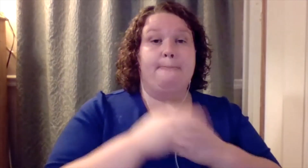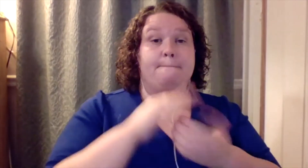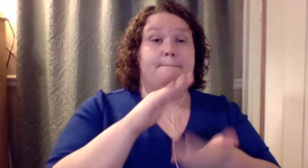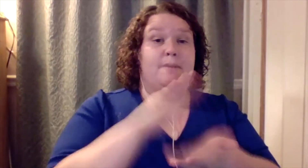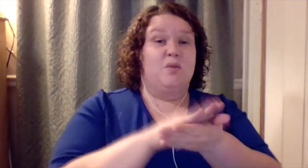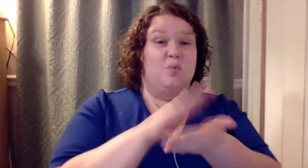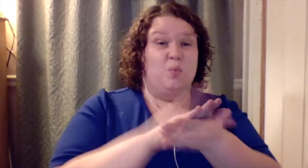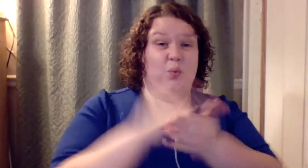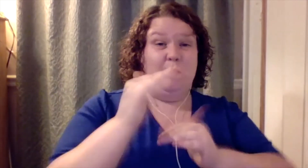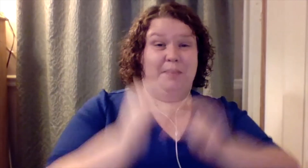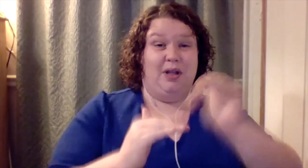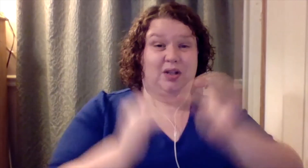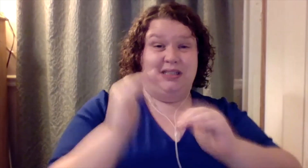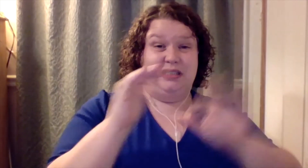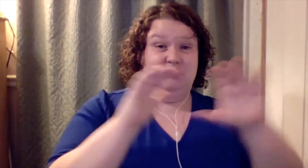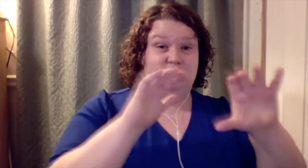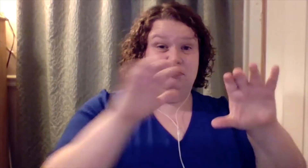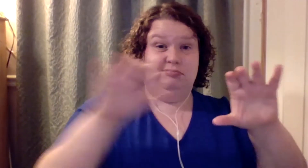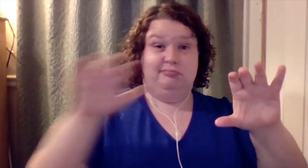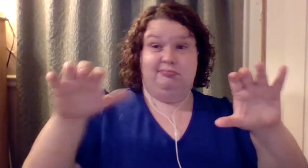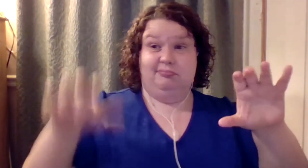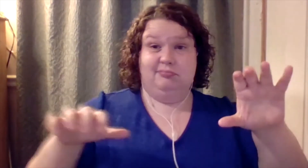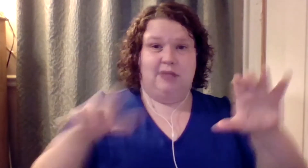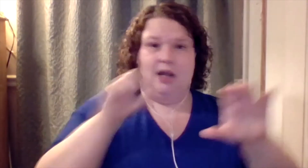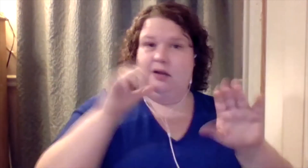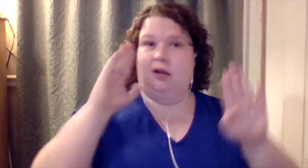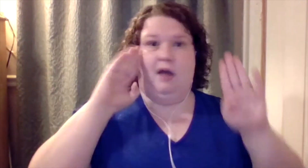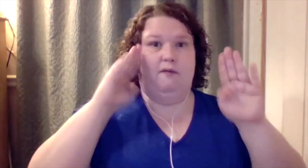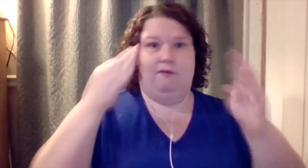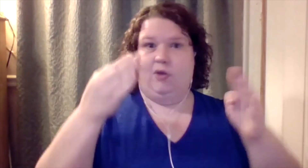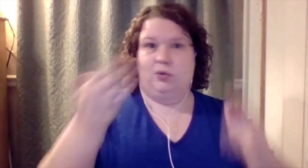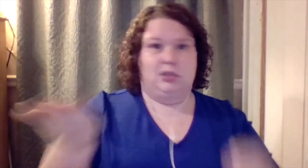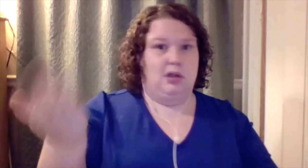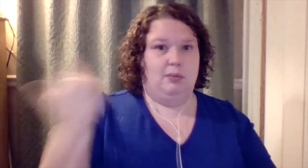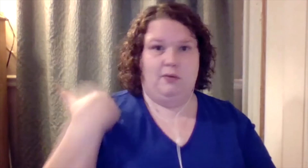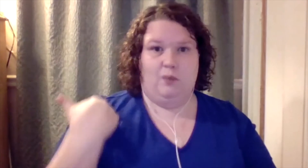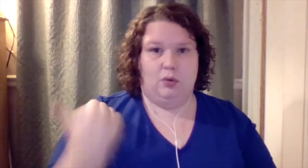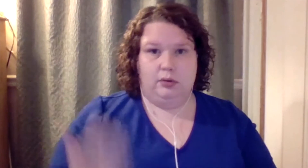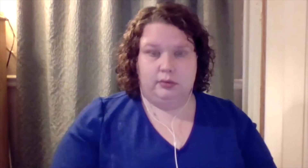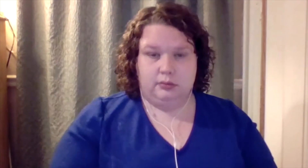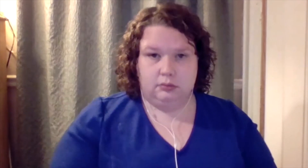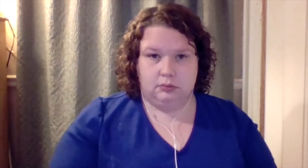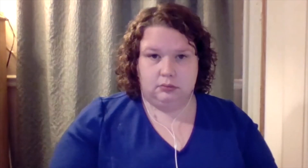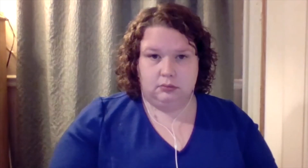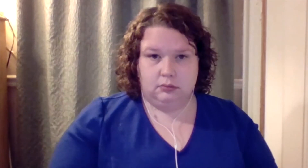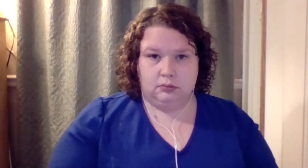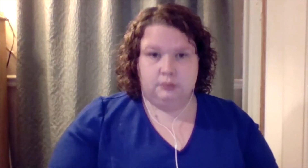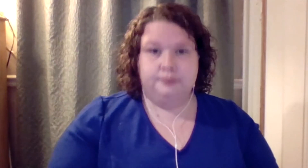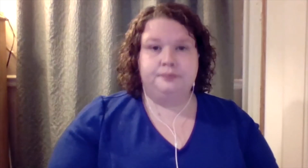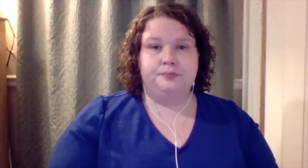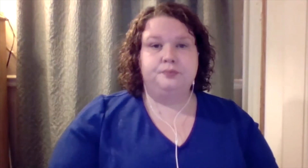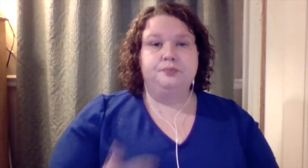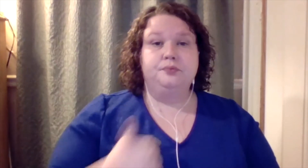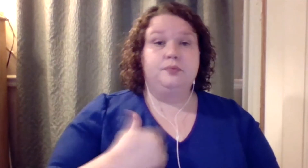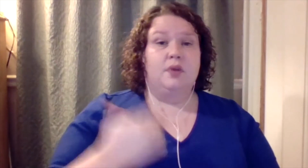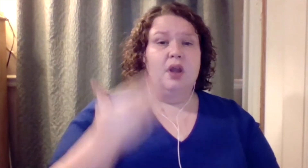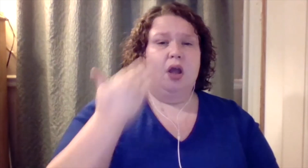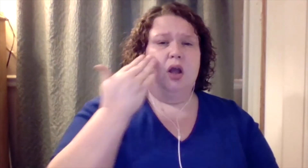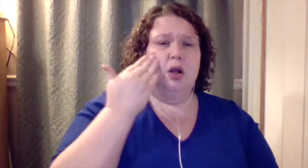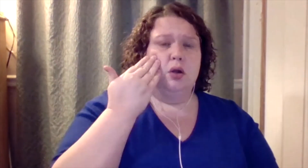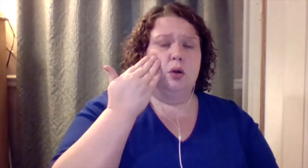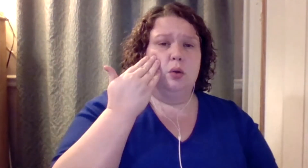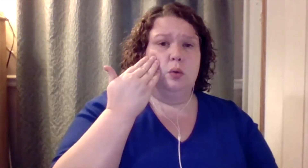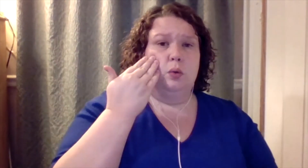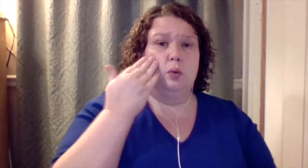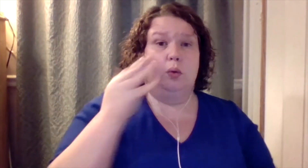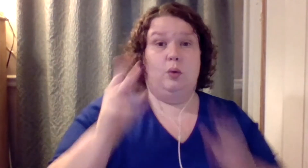looked at in the past. And I know people sometimes will leave, especially at